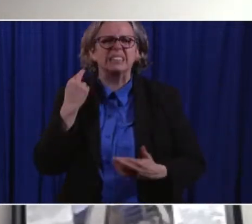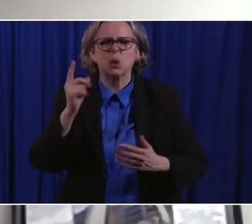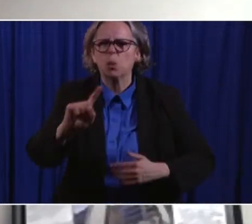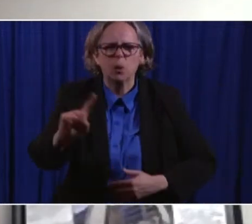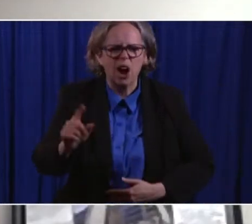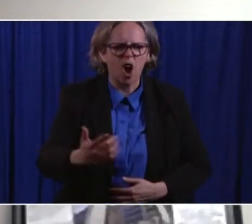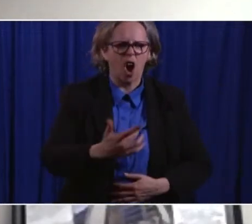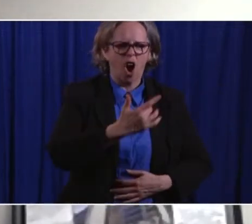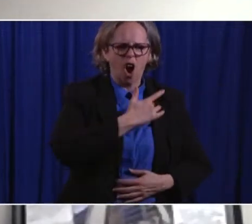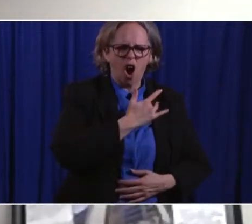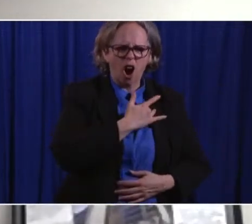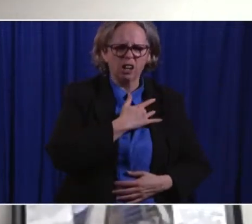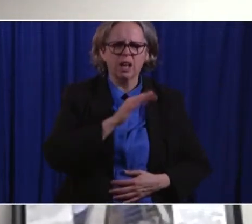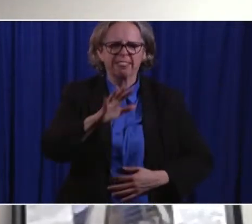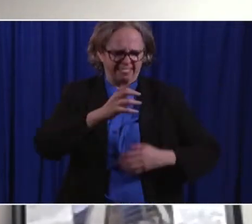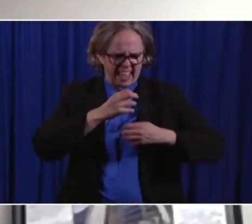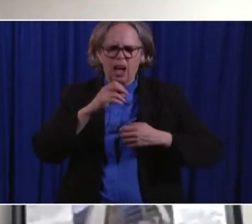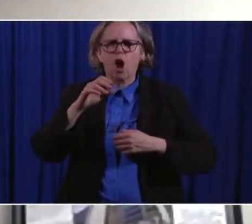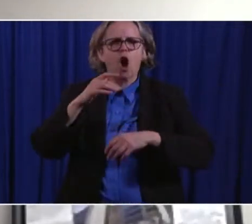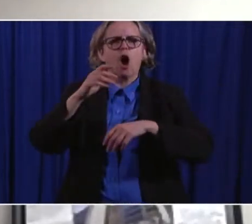that supply blood to the heart.